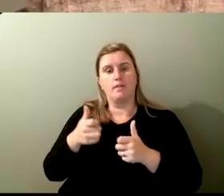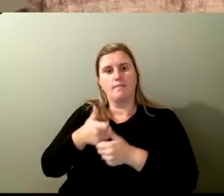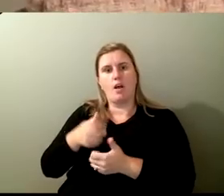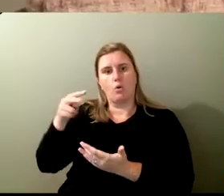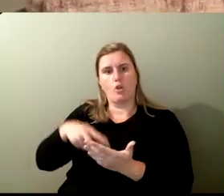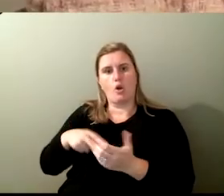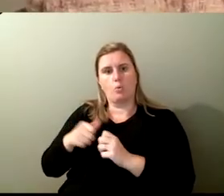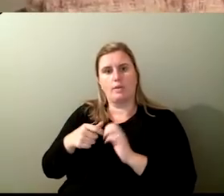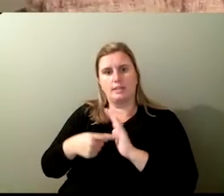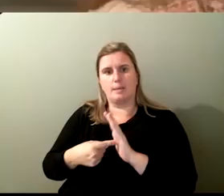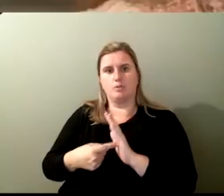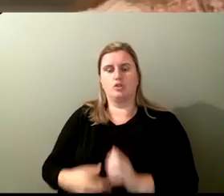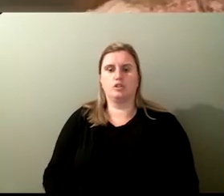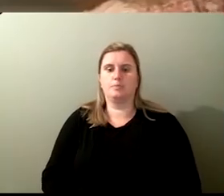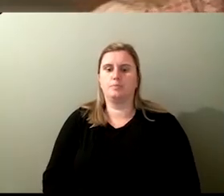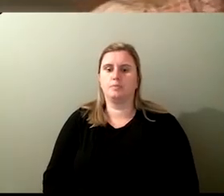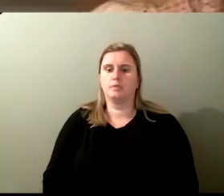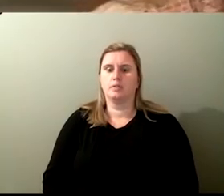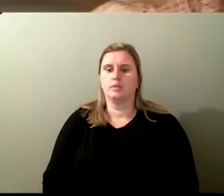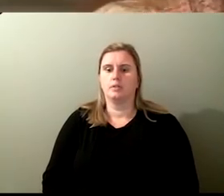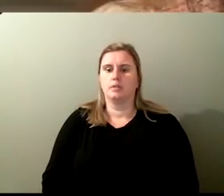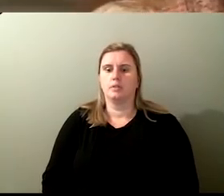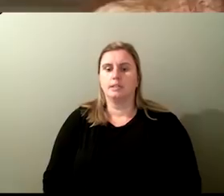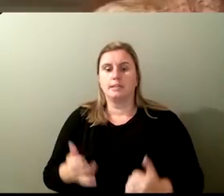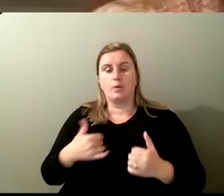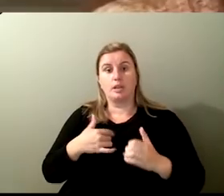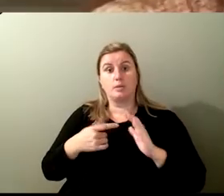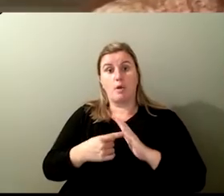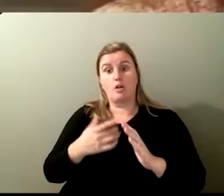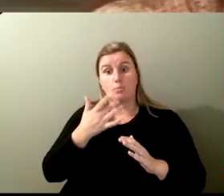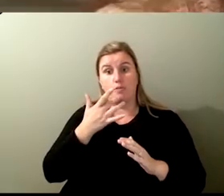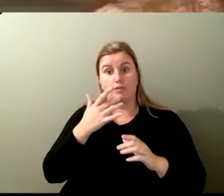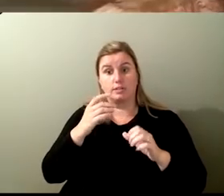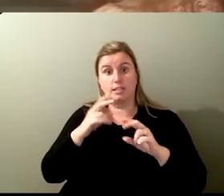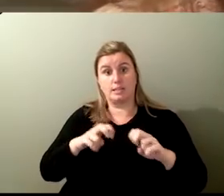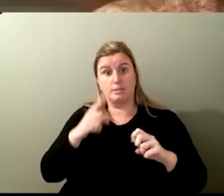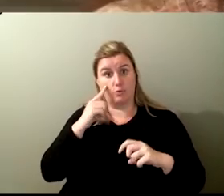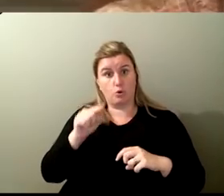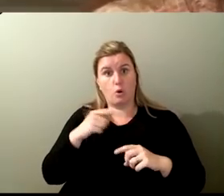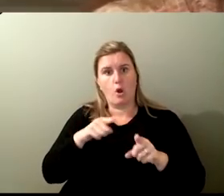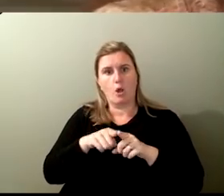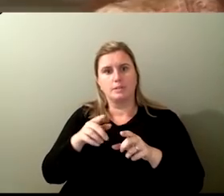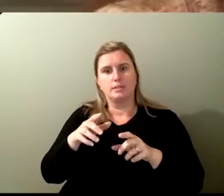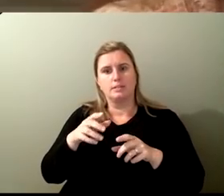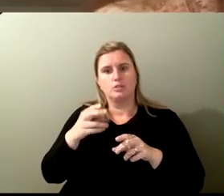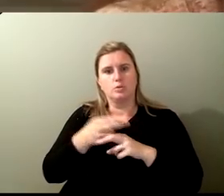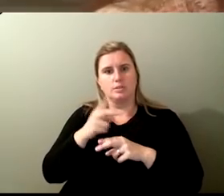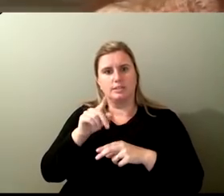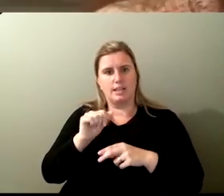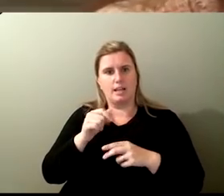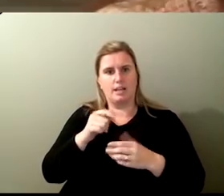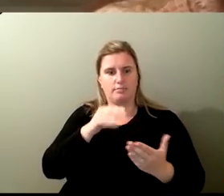with the demonstration. Now I would like to model the preference assessment for you. I will also be taking data using the data sheet as